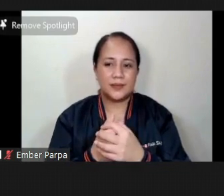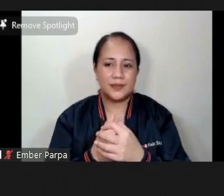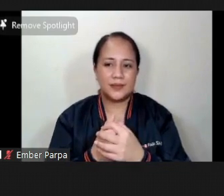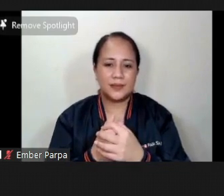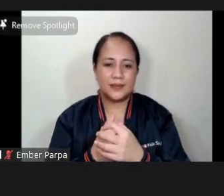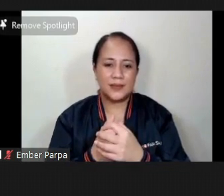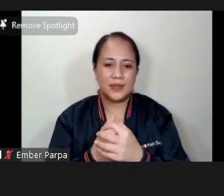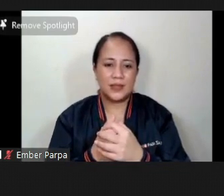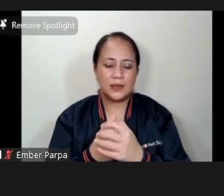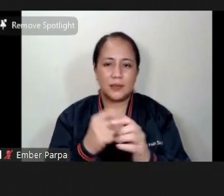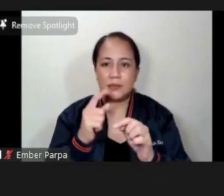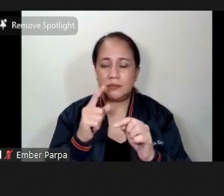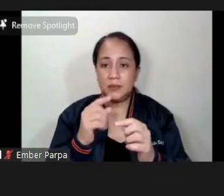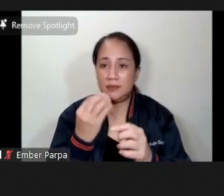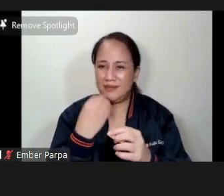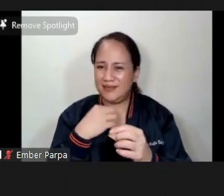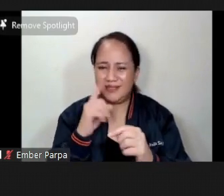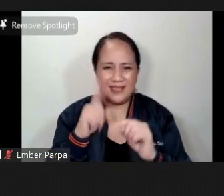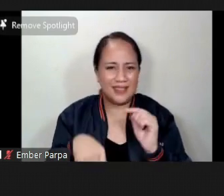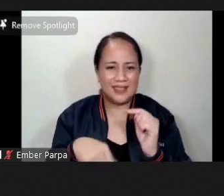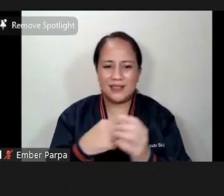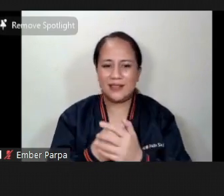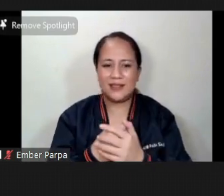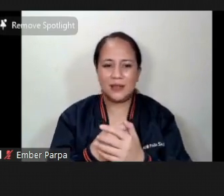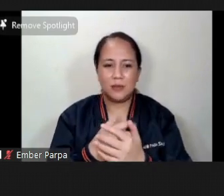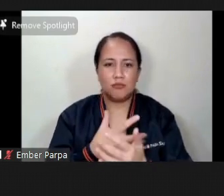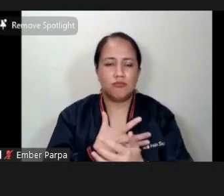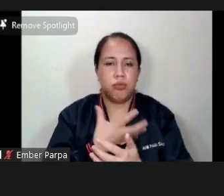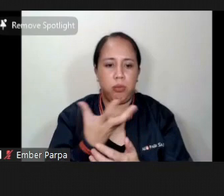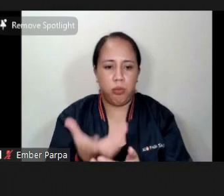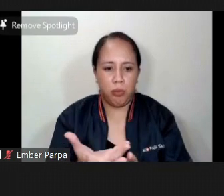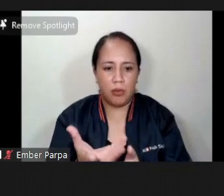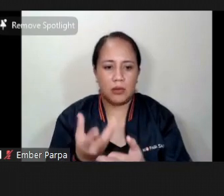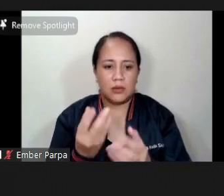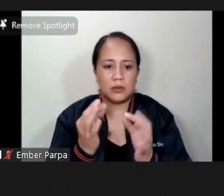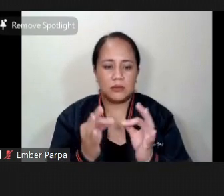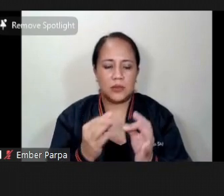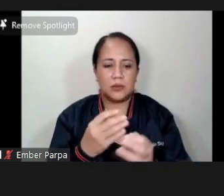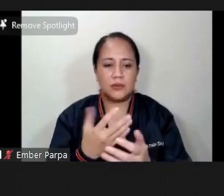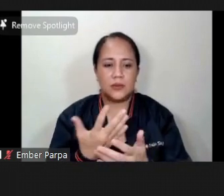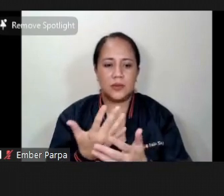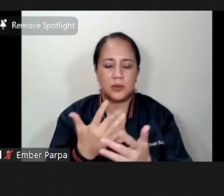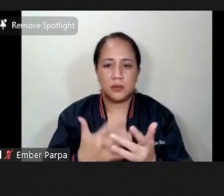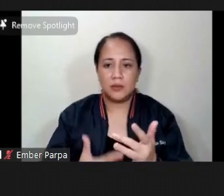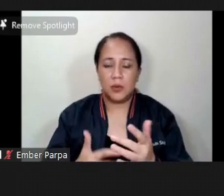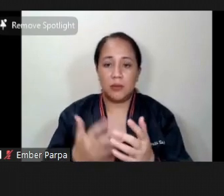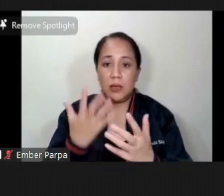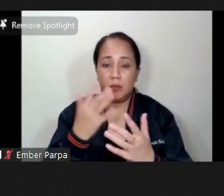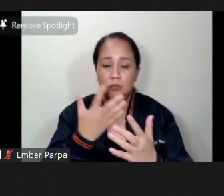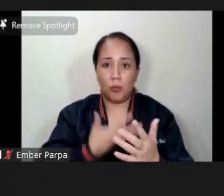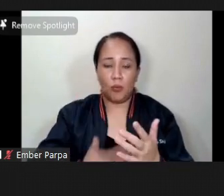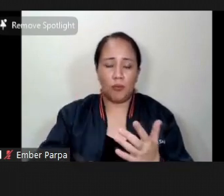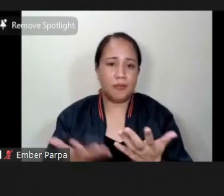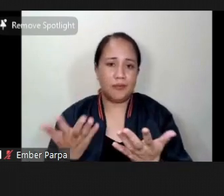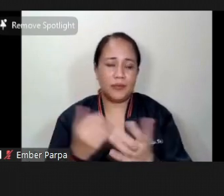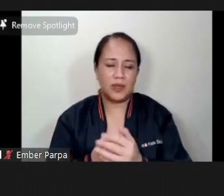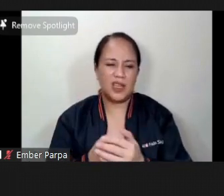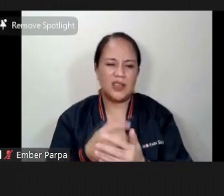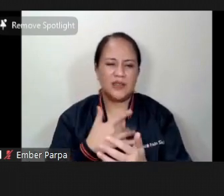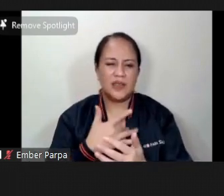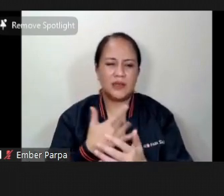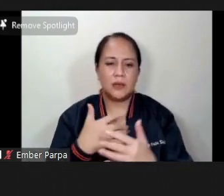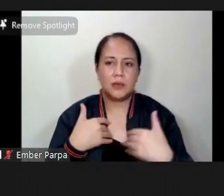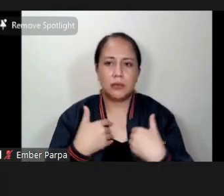I couldn't eat well. I would even vomit sometimes, even though my stomach is empty. And I always feel like I was